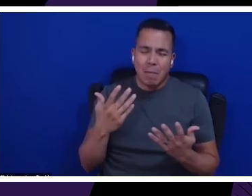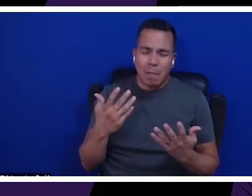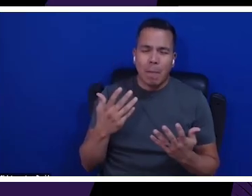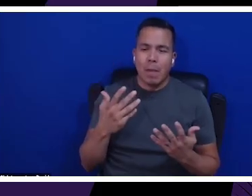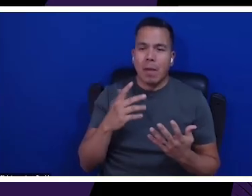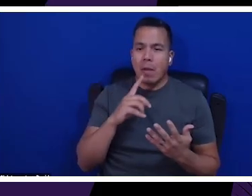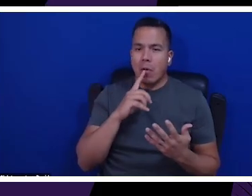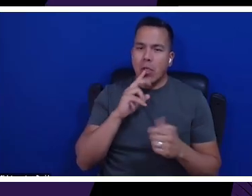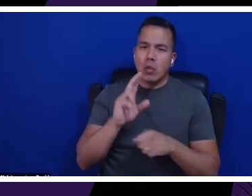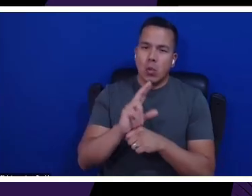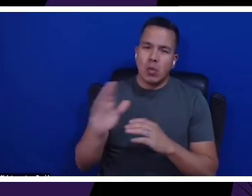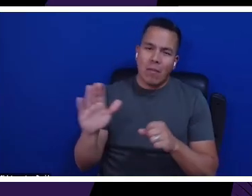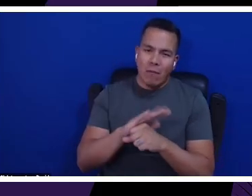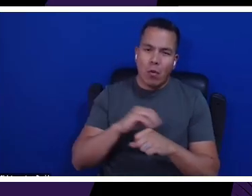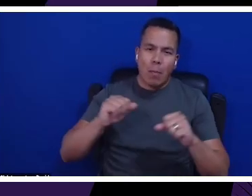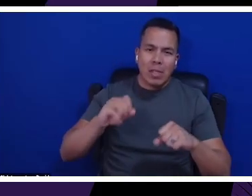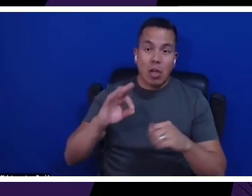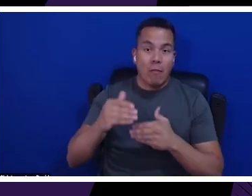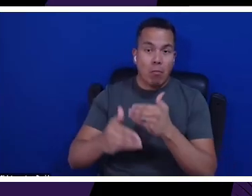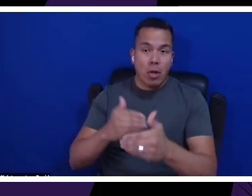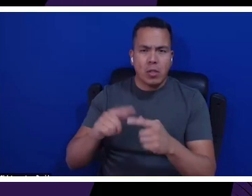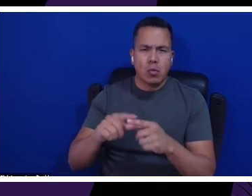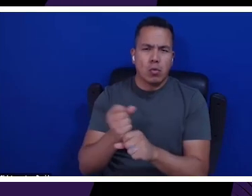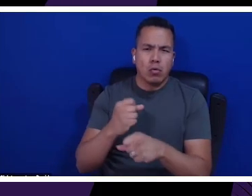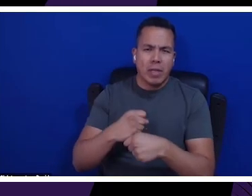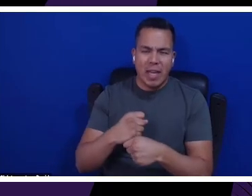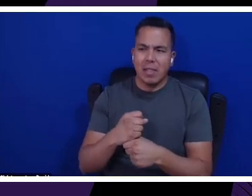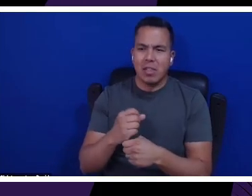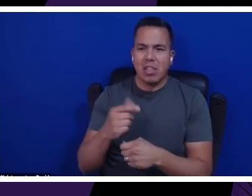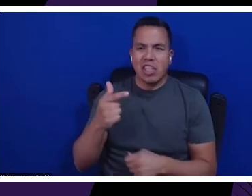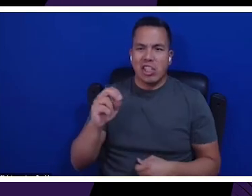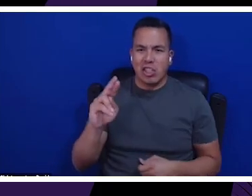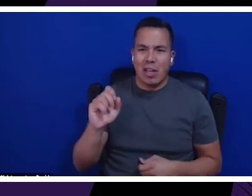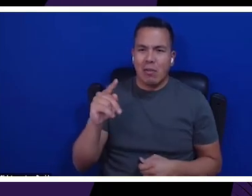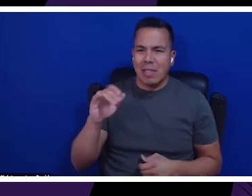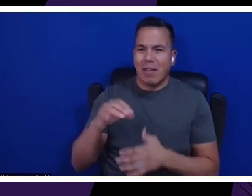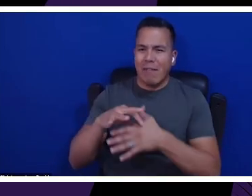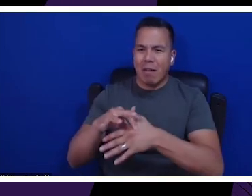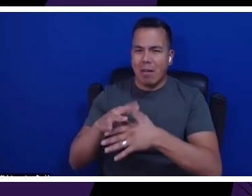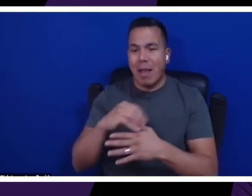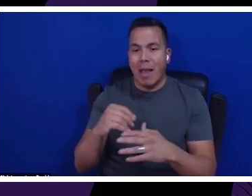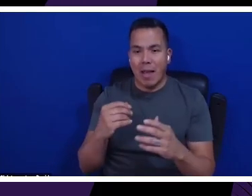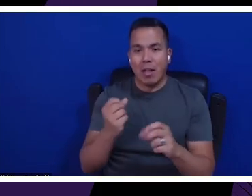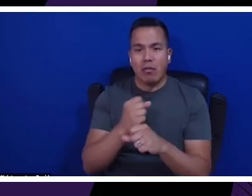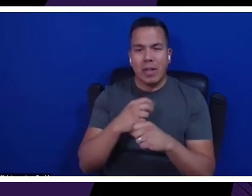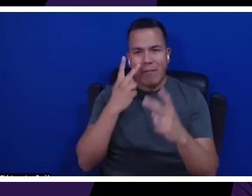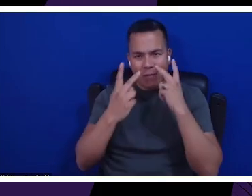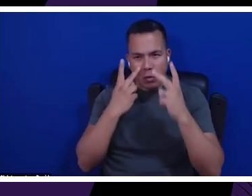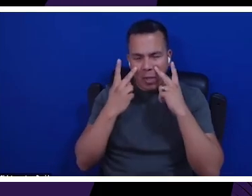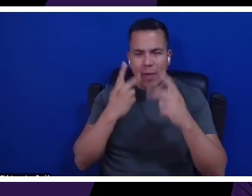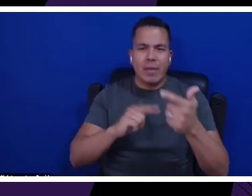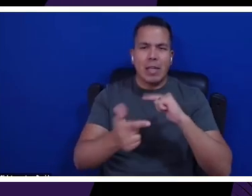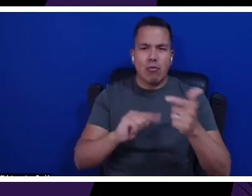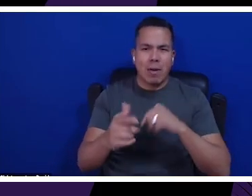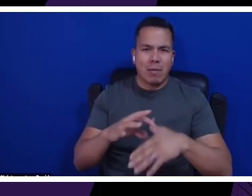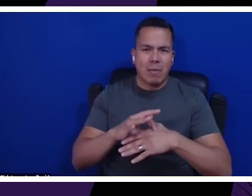potential of processing to create generative content and maybe create those I visualize interactive